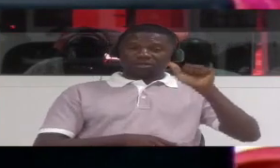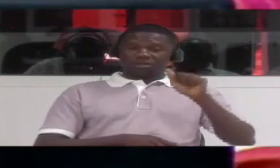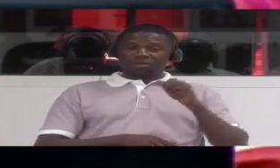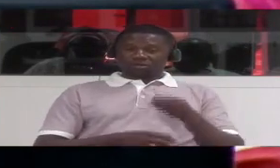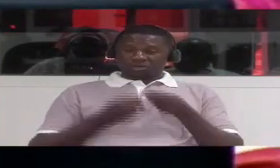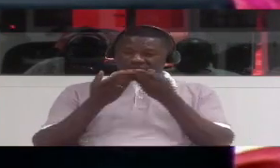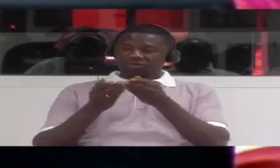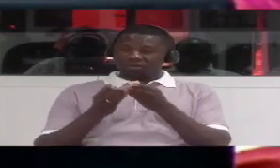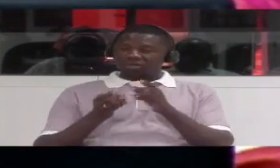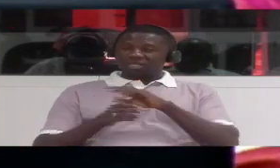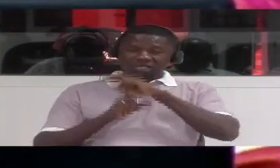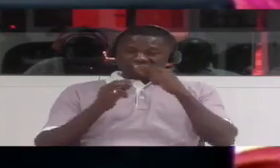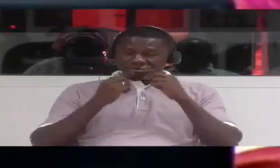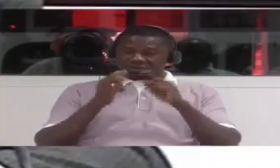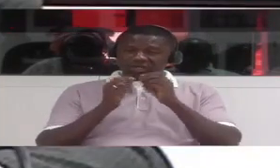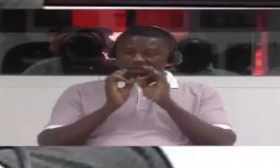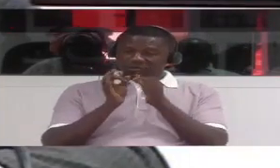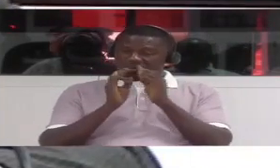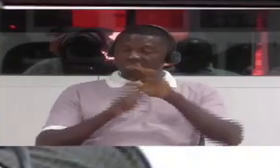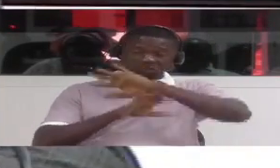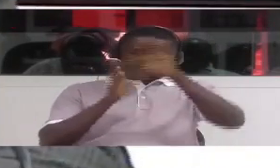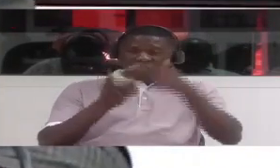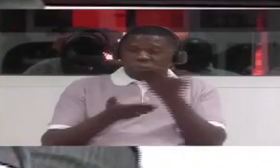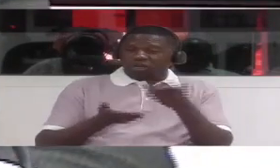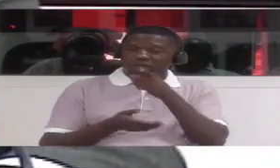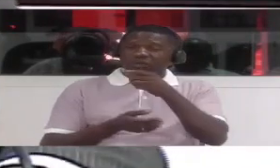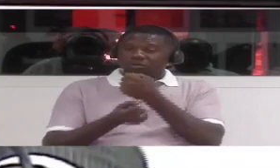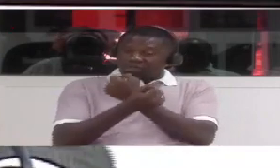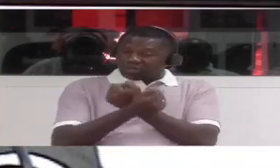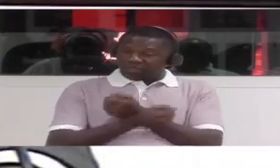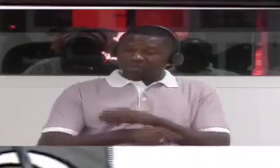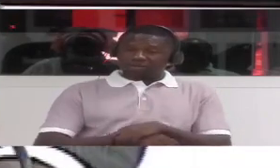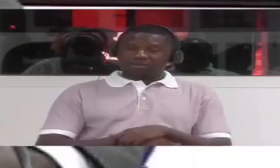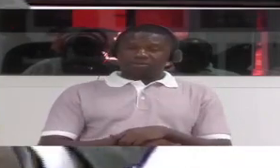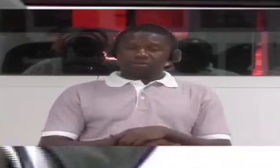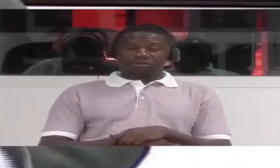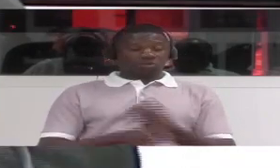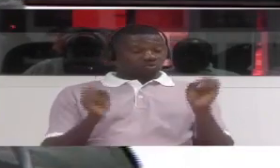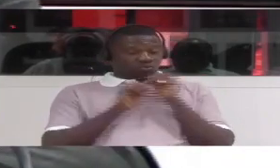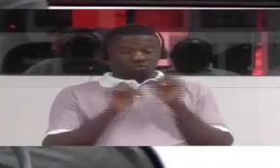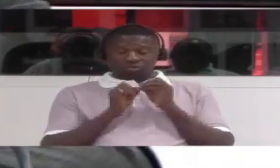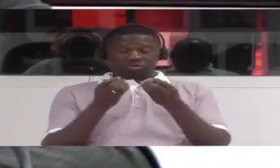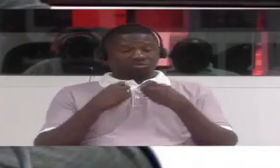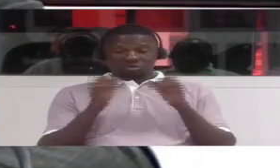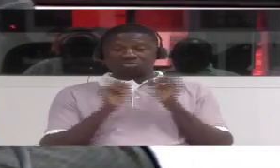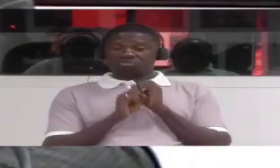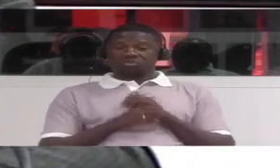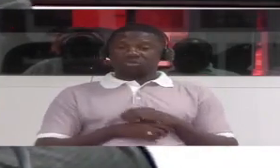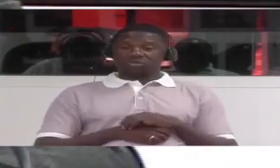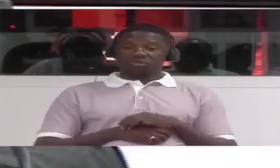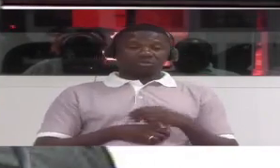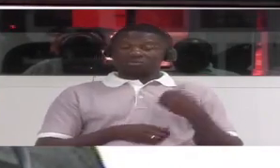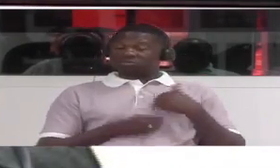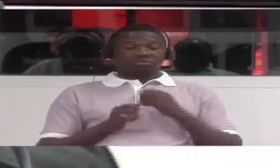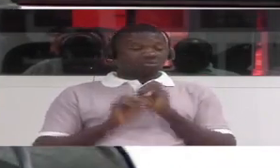detained? Nobody told me anything. I was within the police. They were busy walking there. Everybody was going around. Those who recognized me were greeting me, but